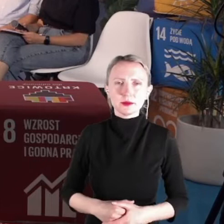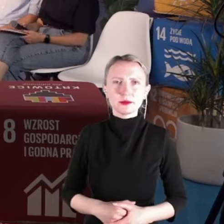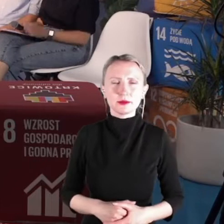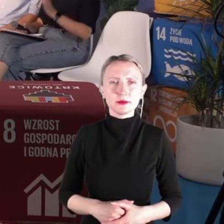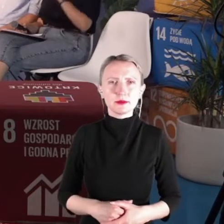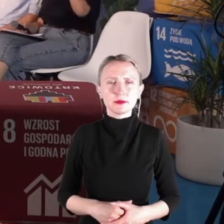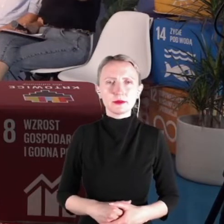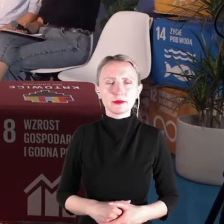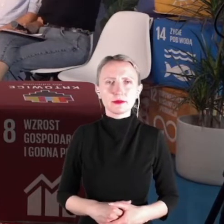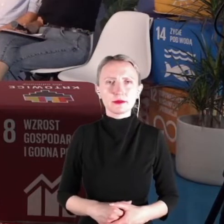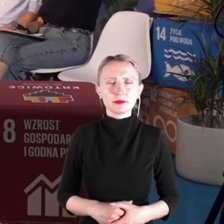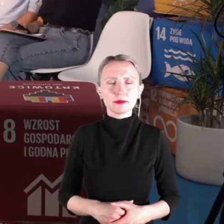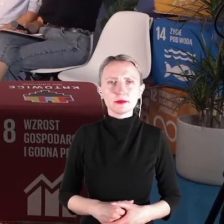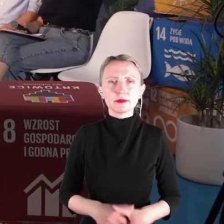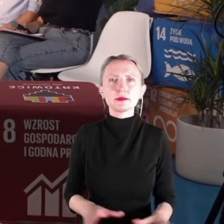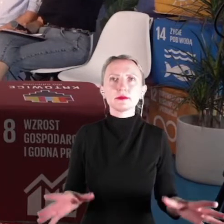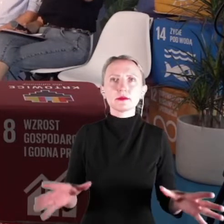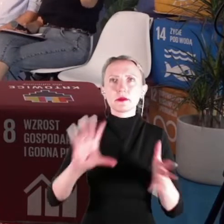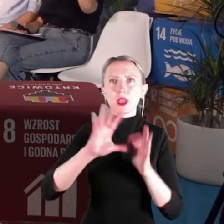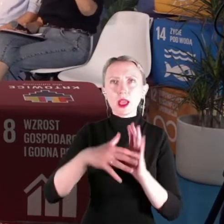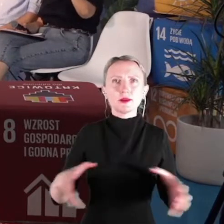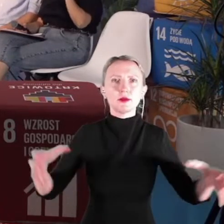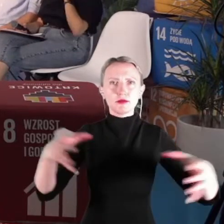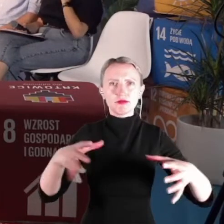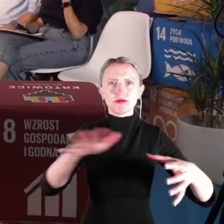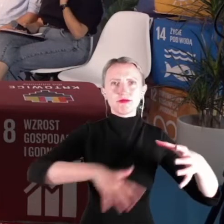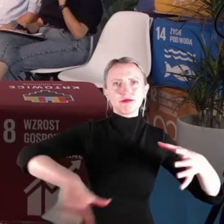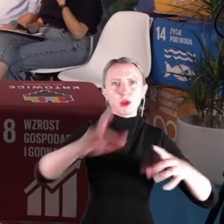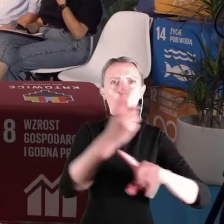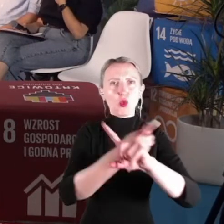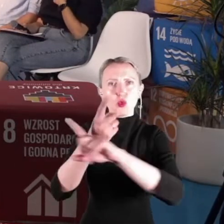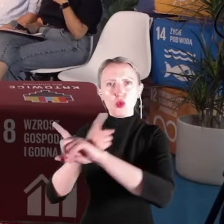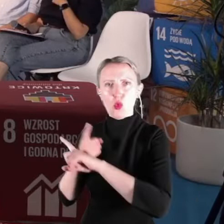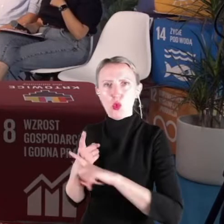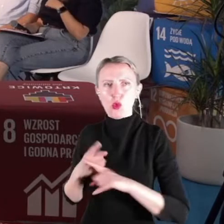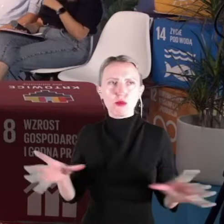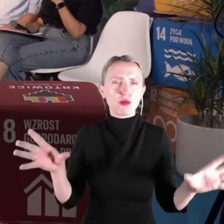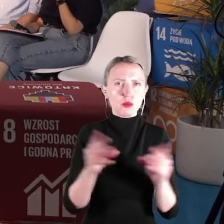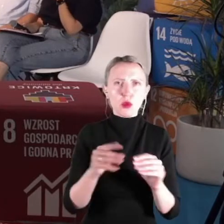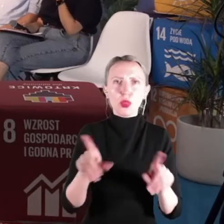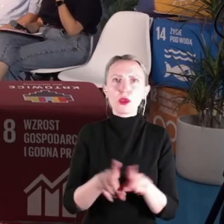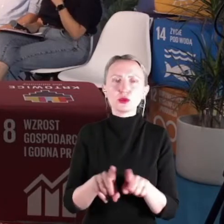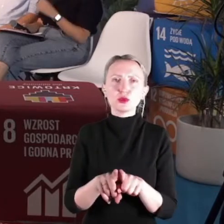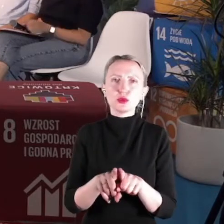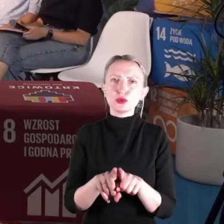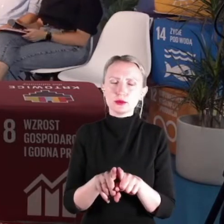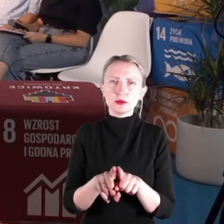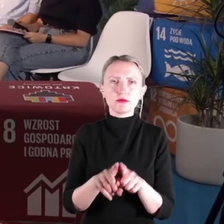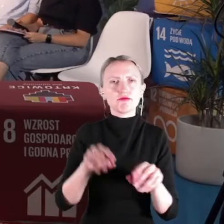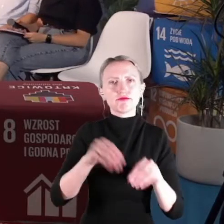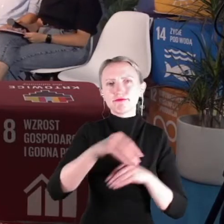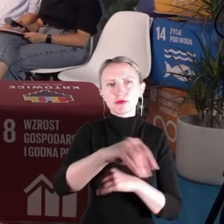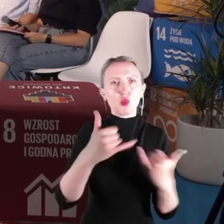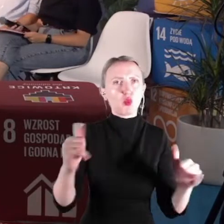garden to foster agriculture just on the opposite side of the street, and finally the